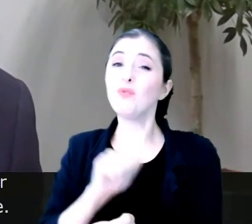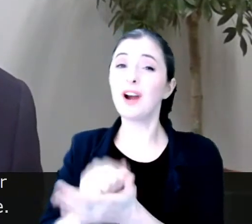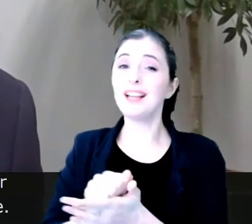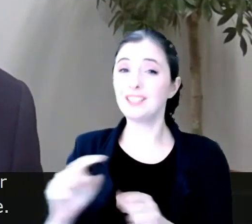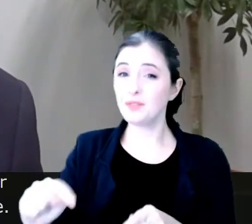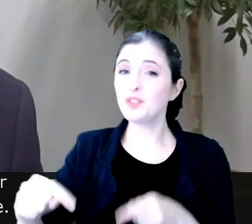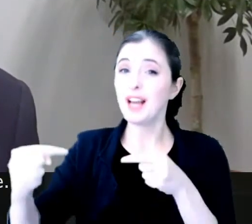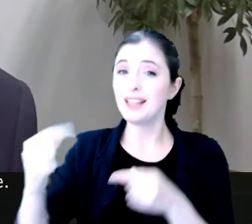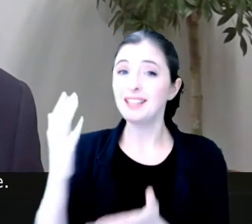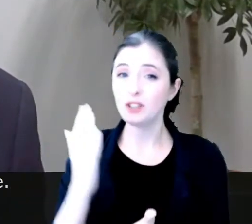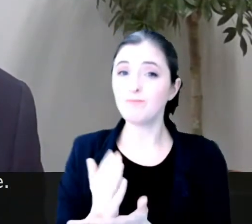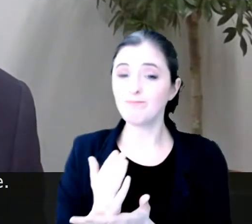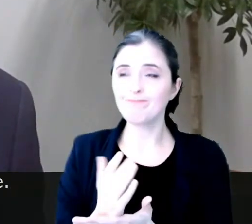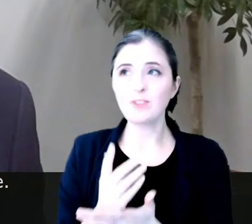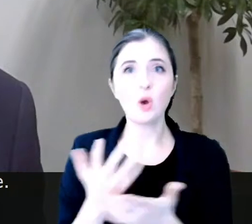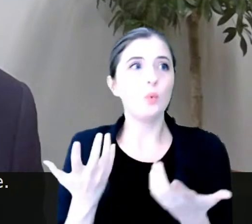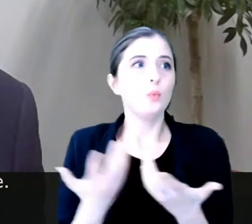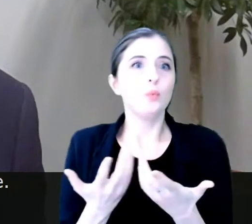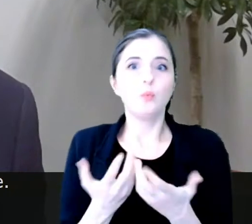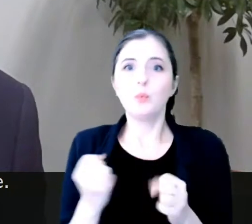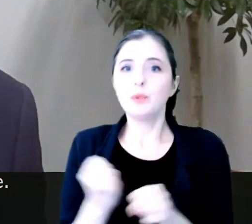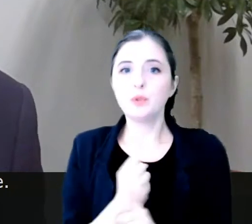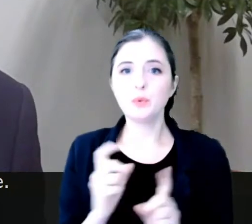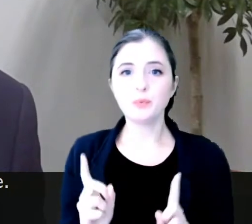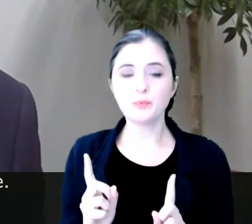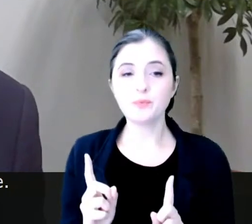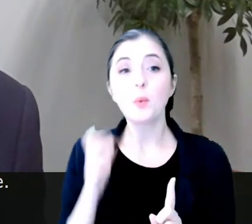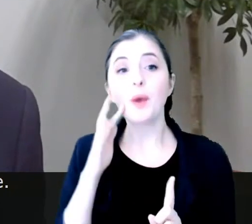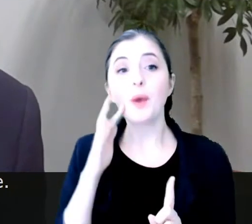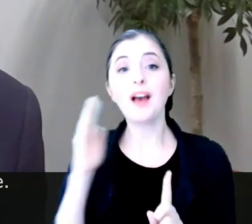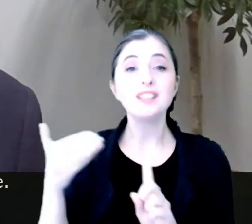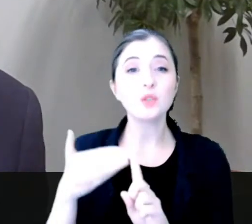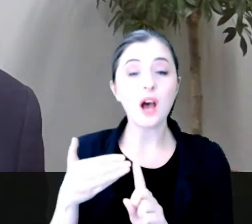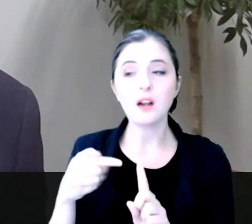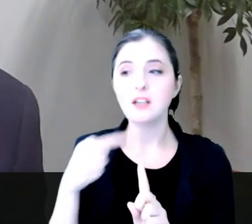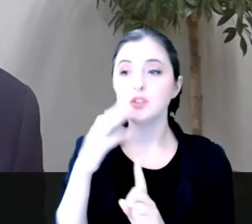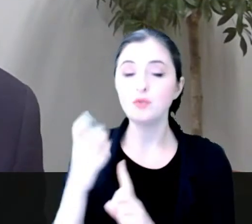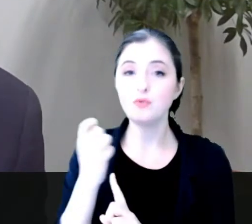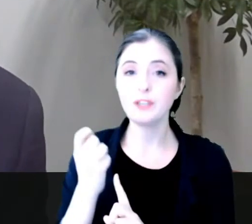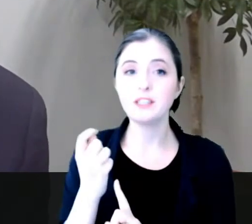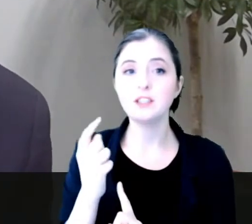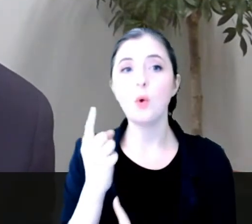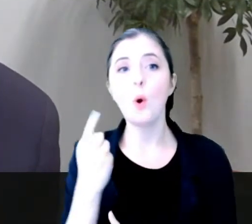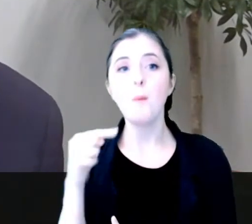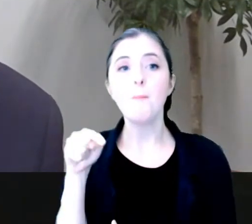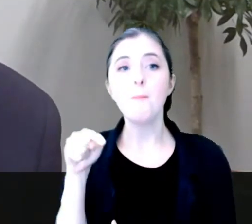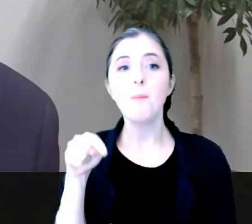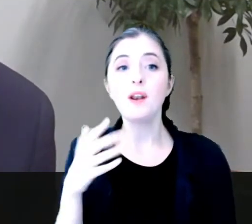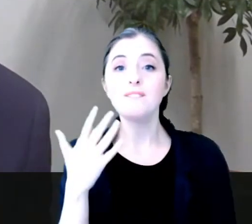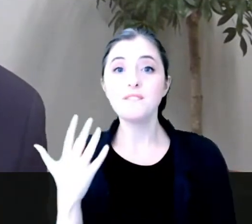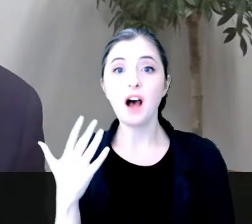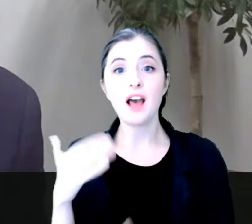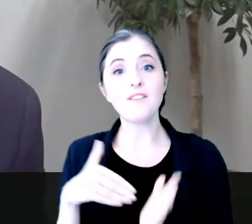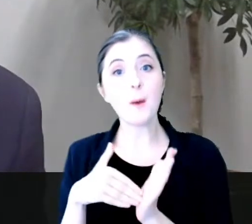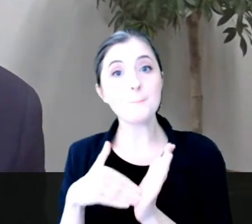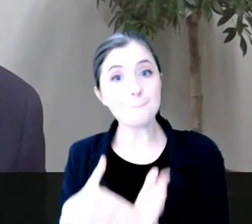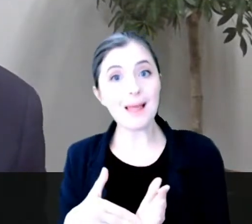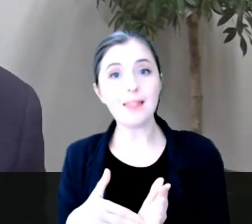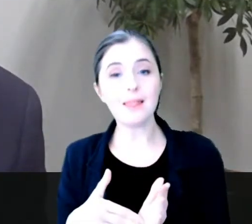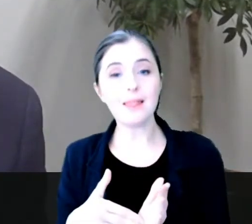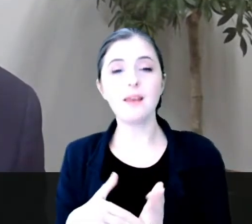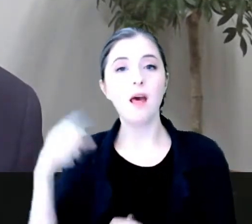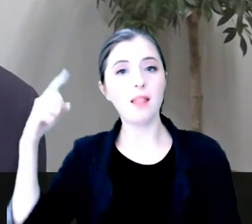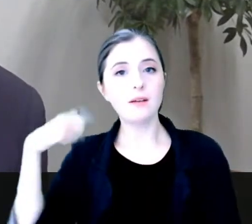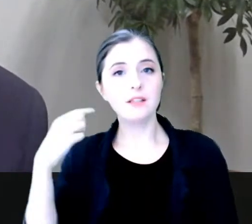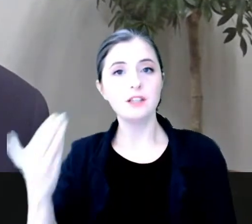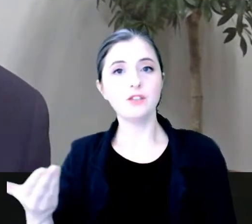got a target to reach by the close of play Monday, 1.5 million Londoners receiving the vaccine. Because the government's completely